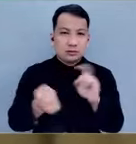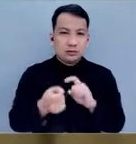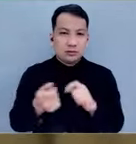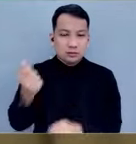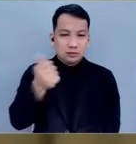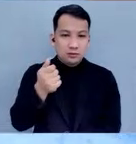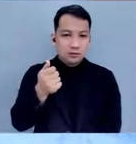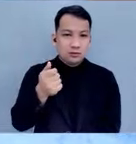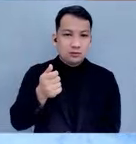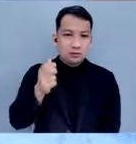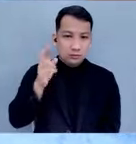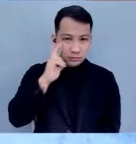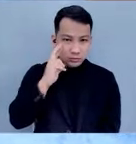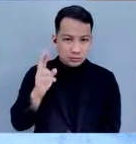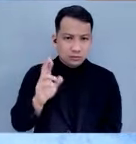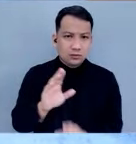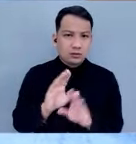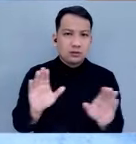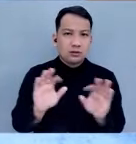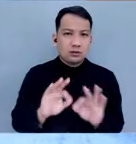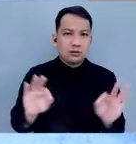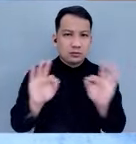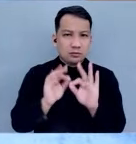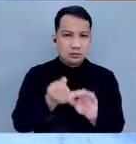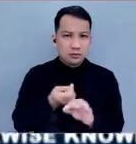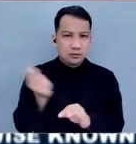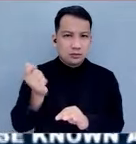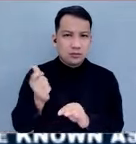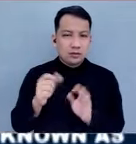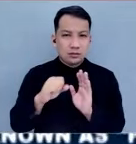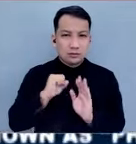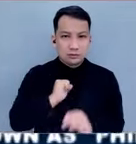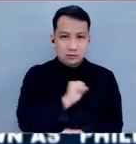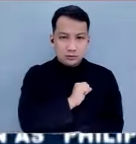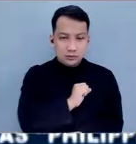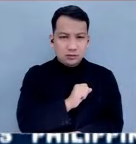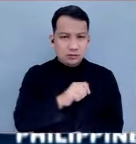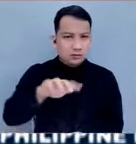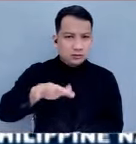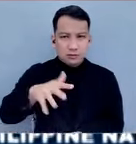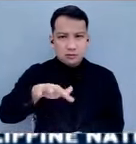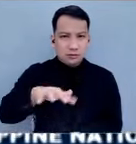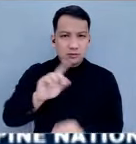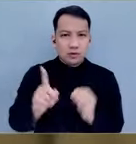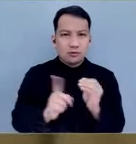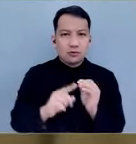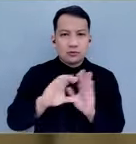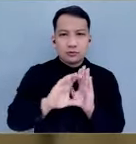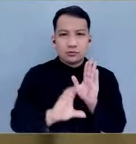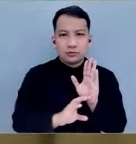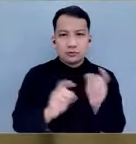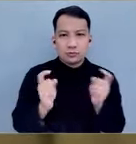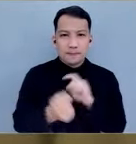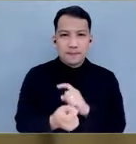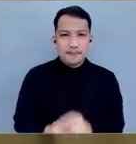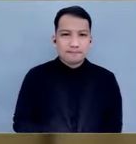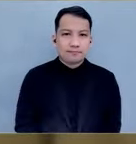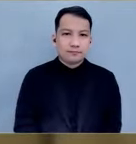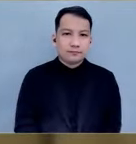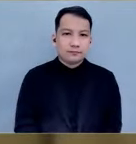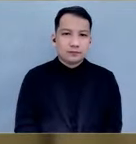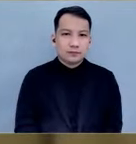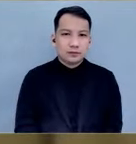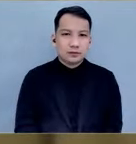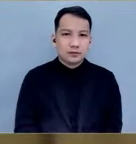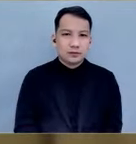Rufus Rodriguez, dapat alisin na ng Senado ang mga agam-agam sa charter change. No abolition of the